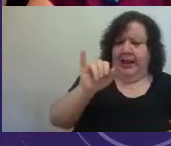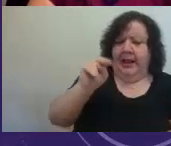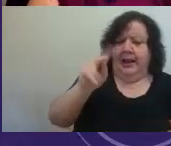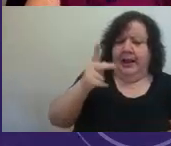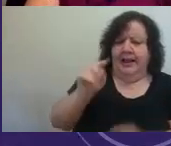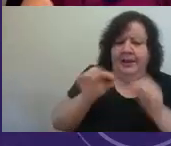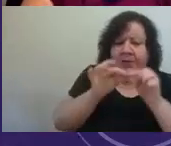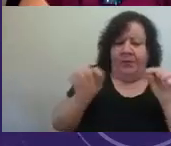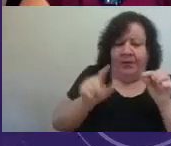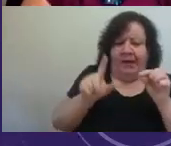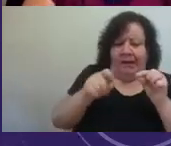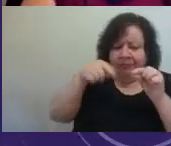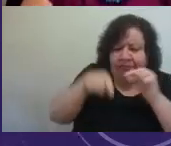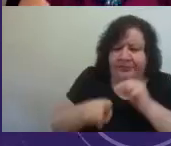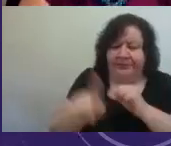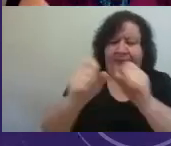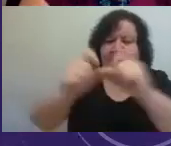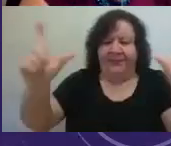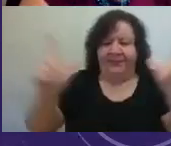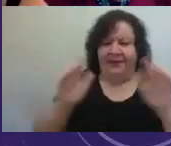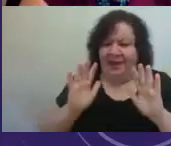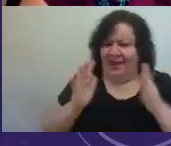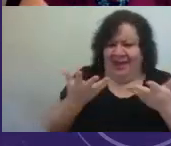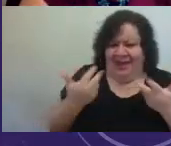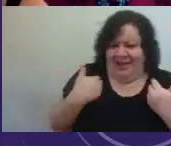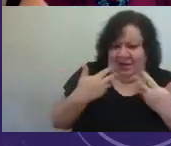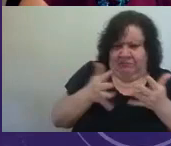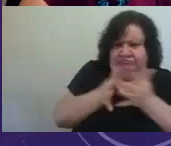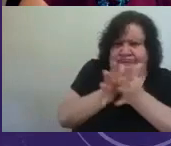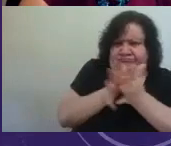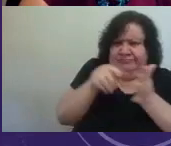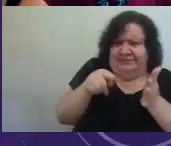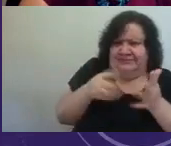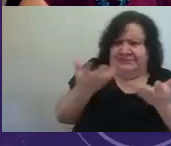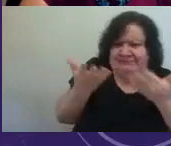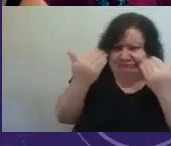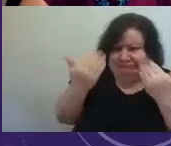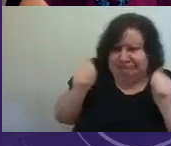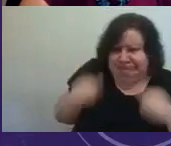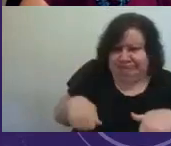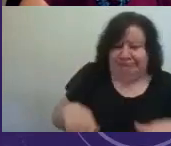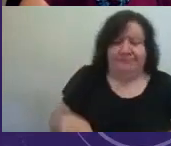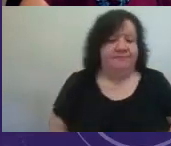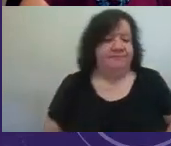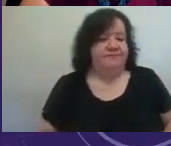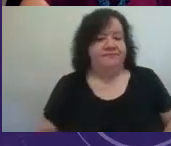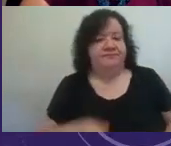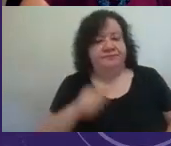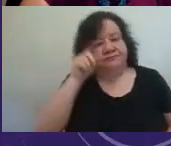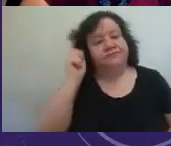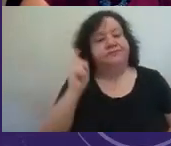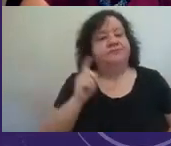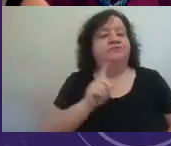Yes, so let me give an example. Okay, so recently for Disability Rights Fund on